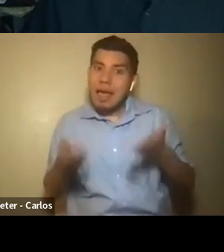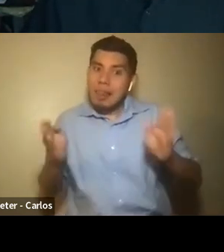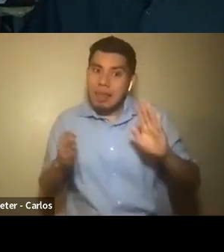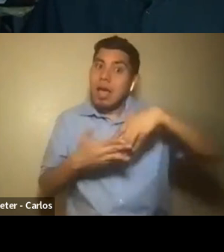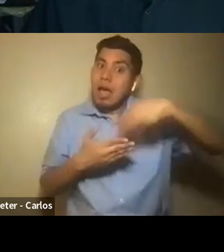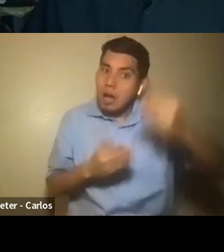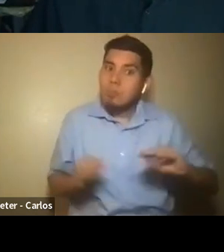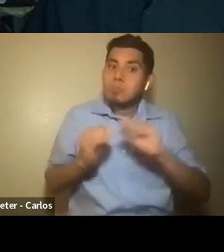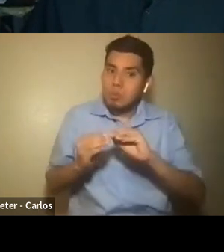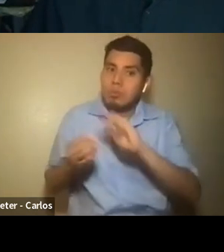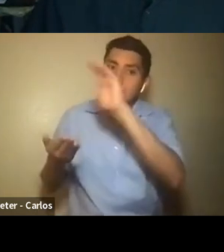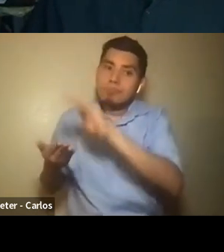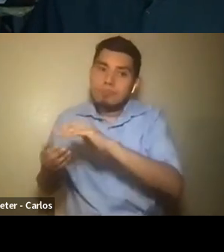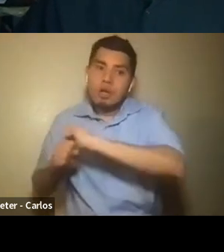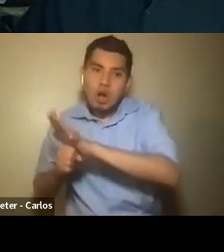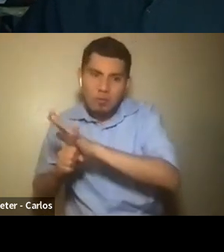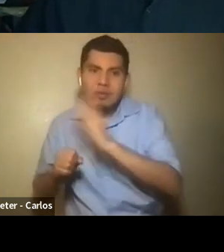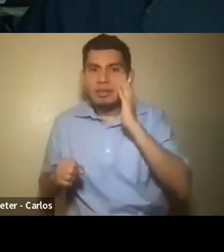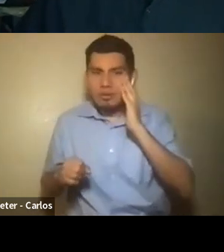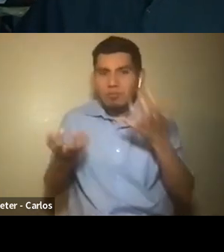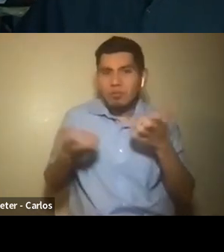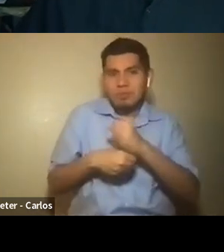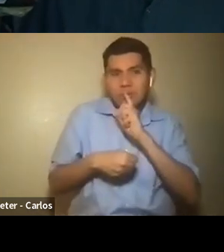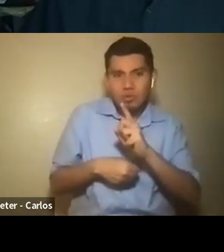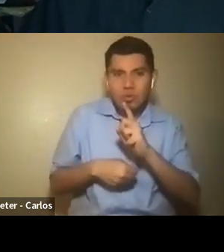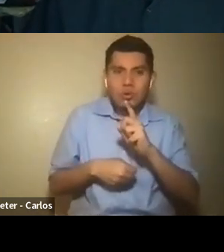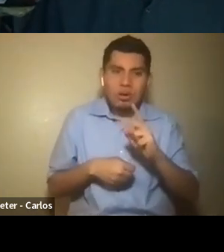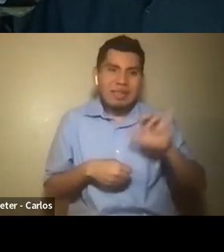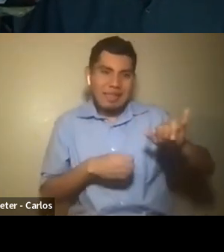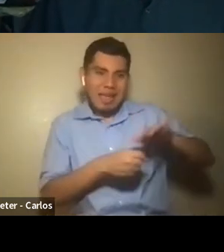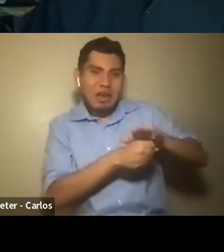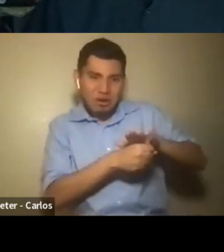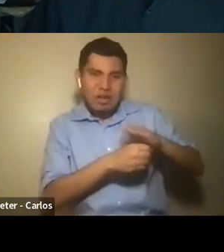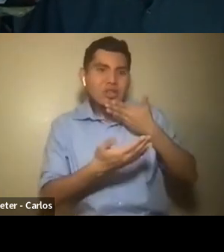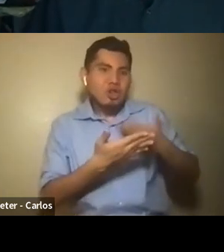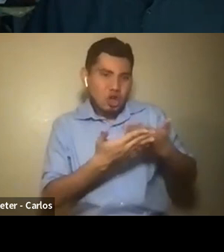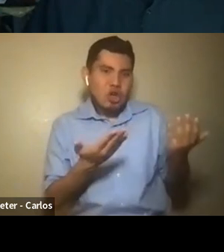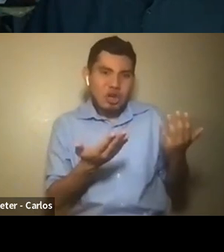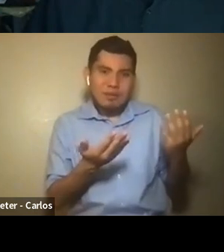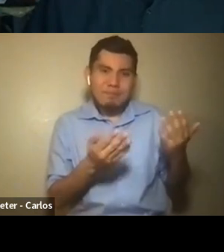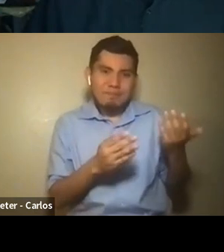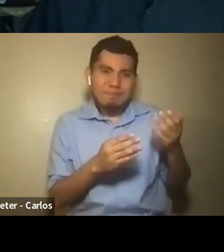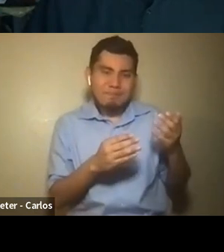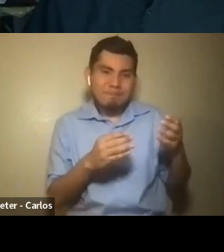that are highly utilized, particularly in the summer months, are in good shape for safe use by the community.